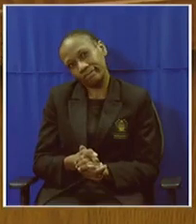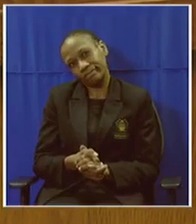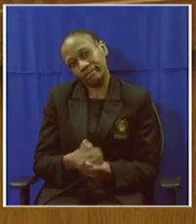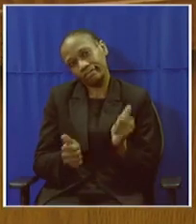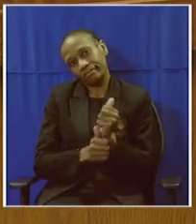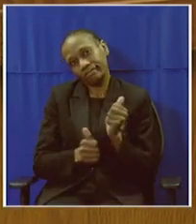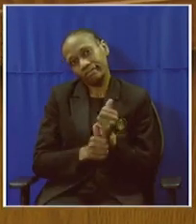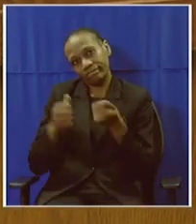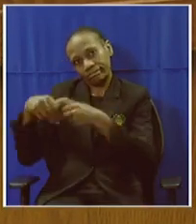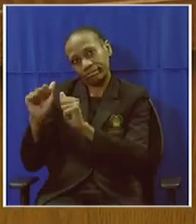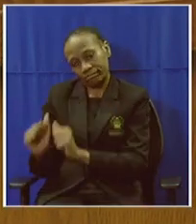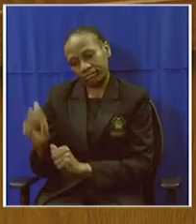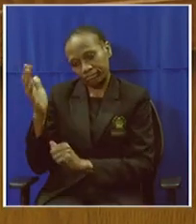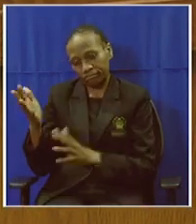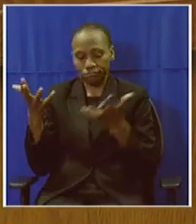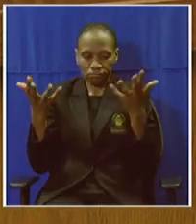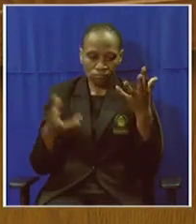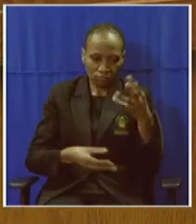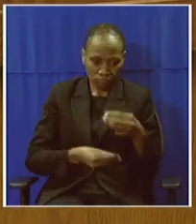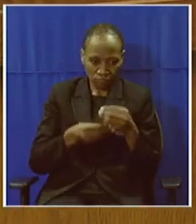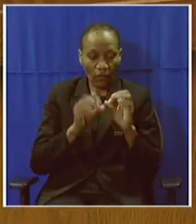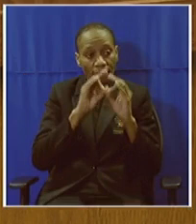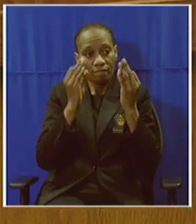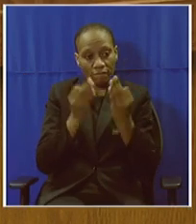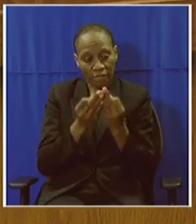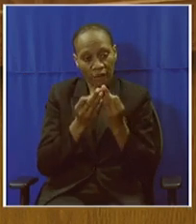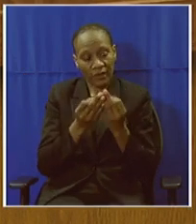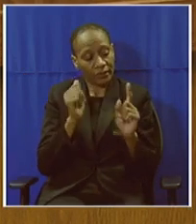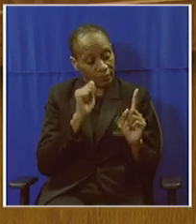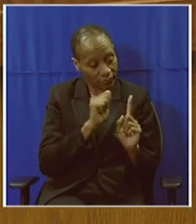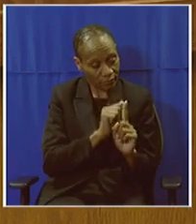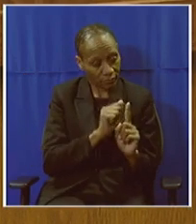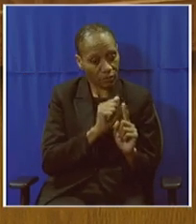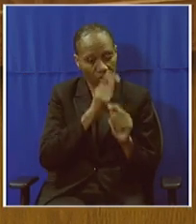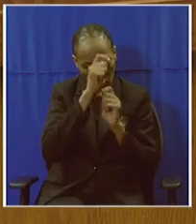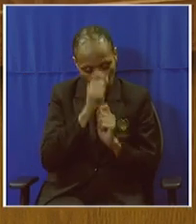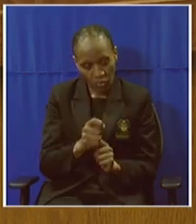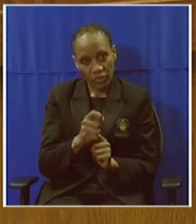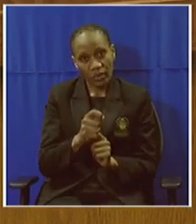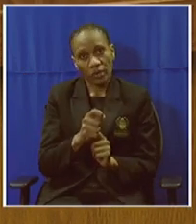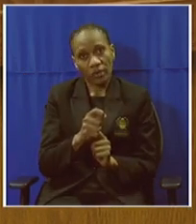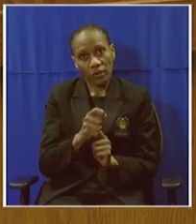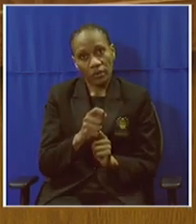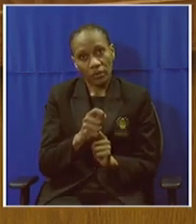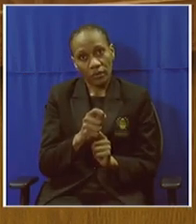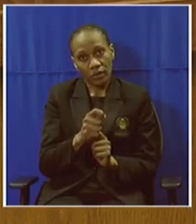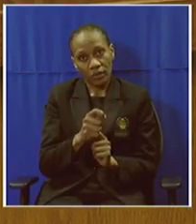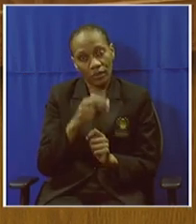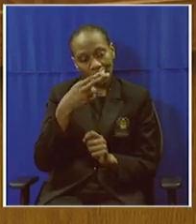Deputy Chairperson and the family of the late Honorable